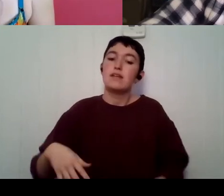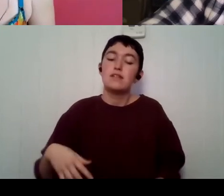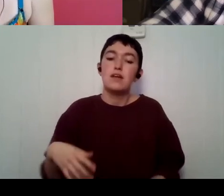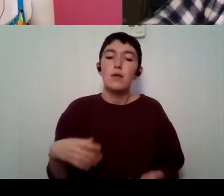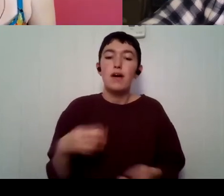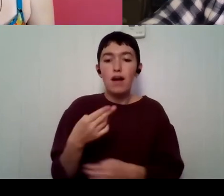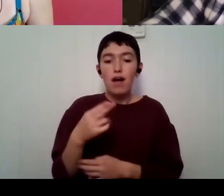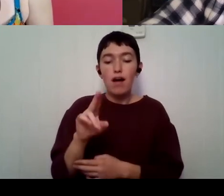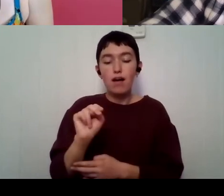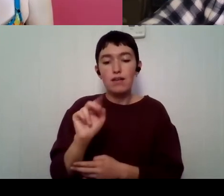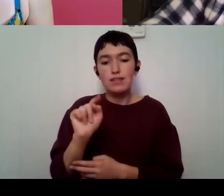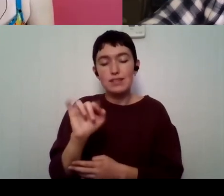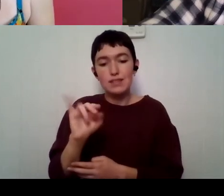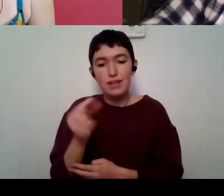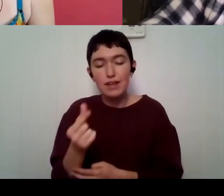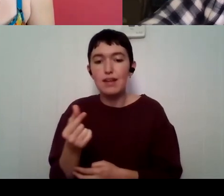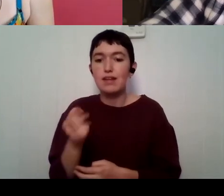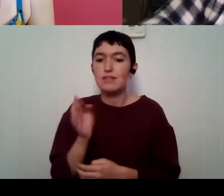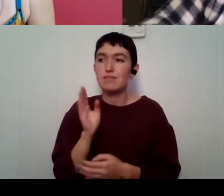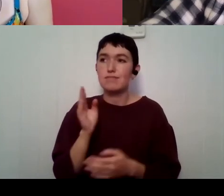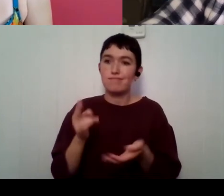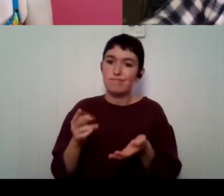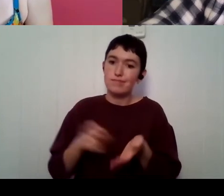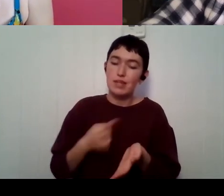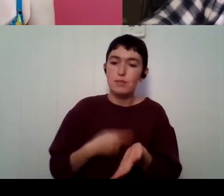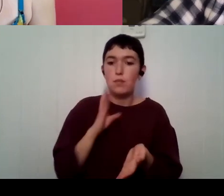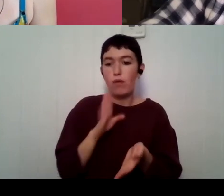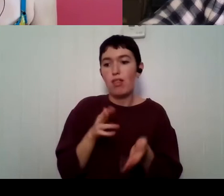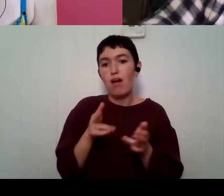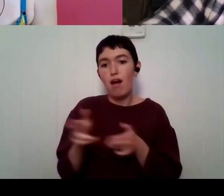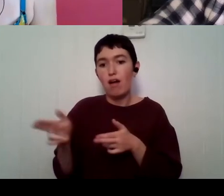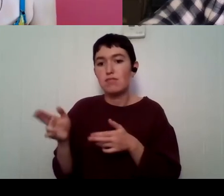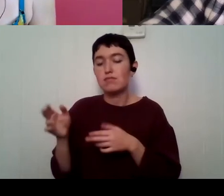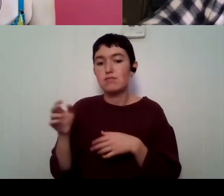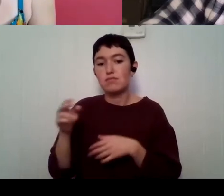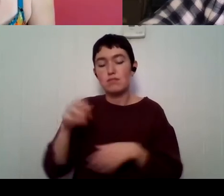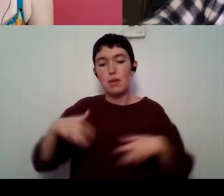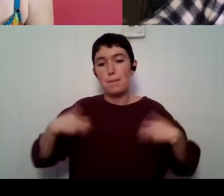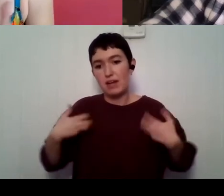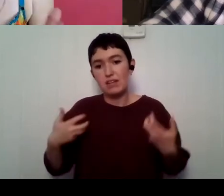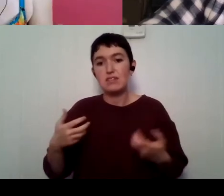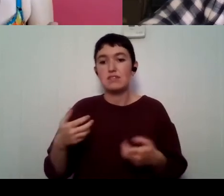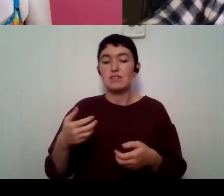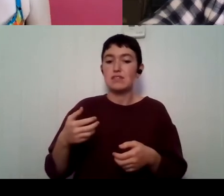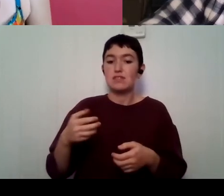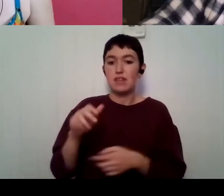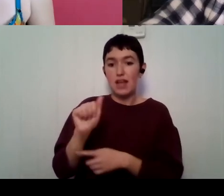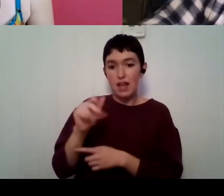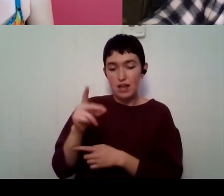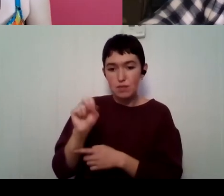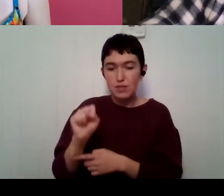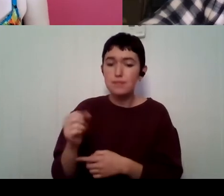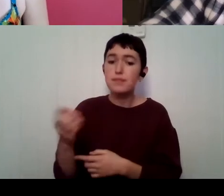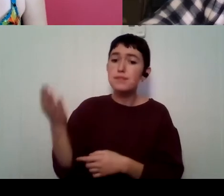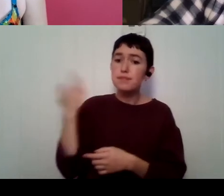local groups that will hunt monkeys and apes, mostly monkeys at this point, but and usually they've done it sustainably through the past.